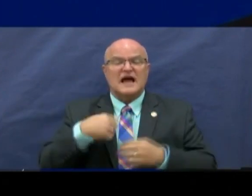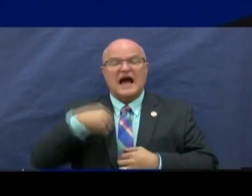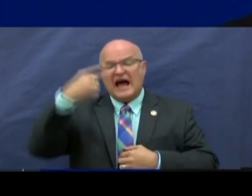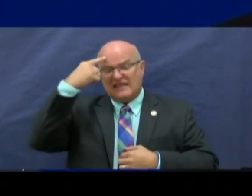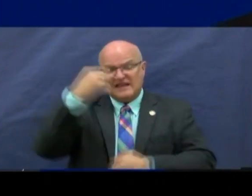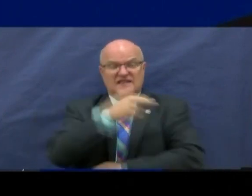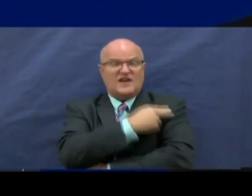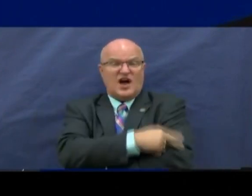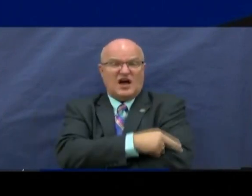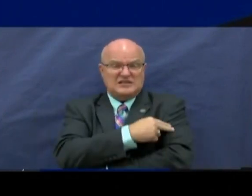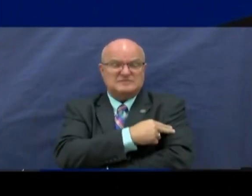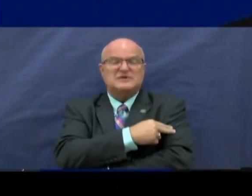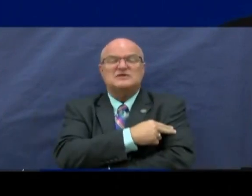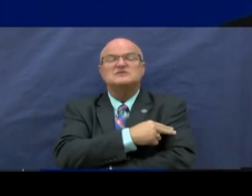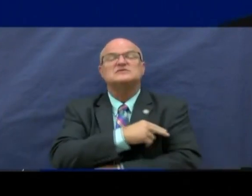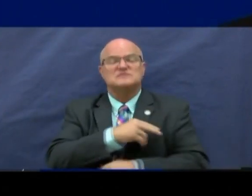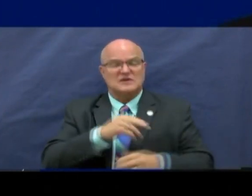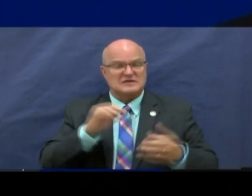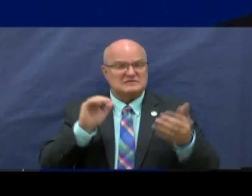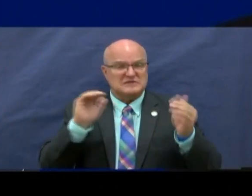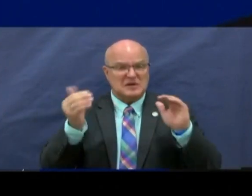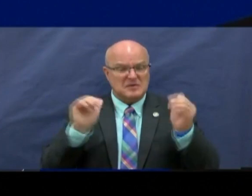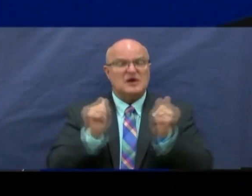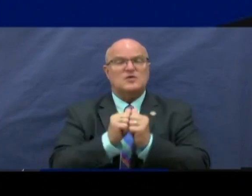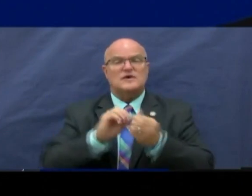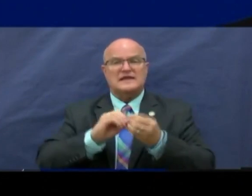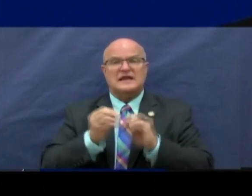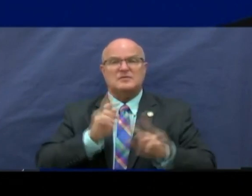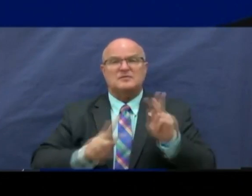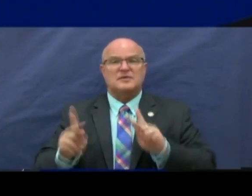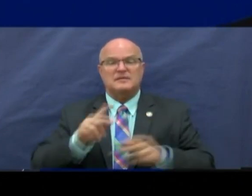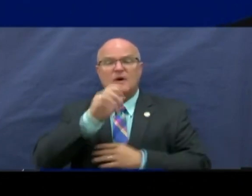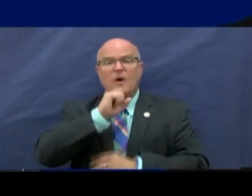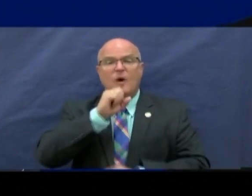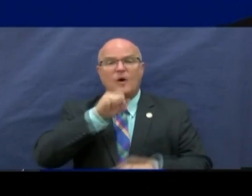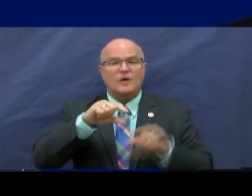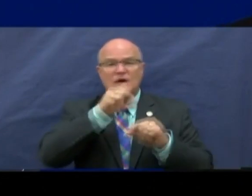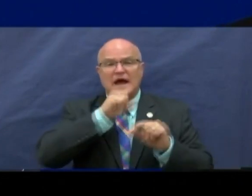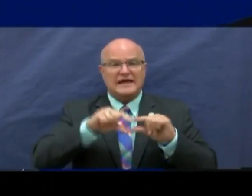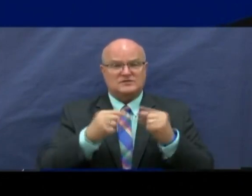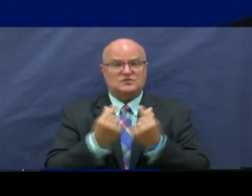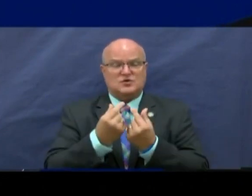hospitalizations are mirroring the number of individuals in the older age groups that are